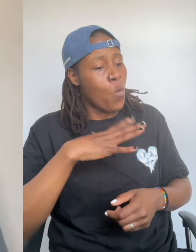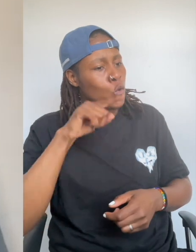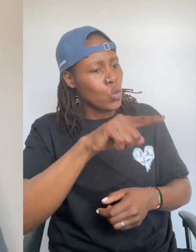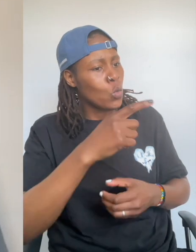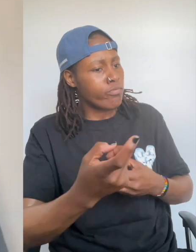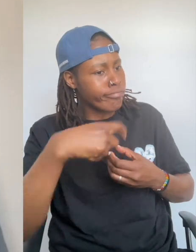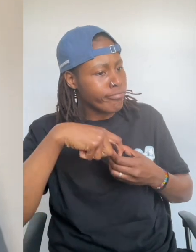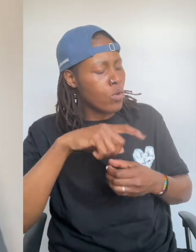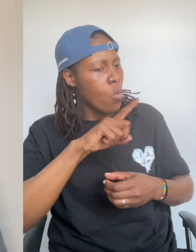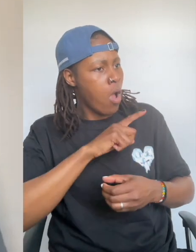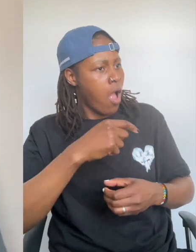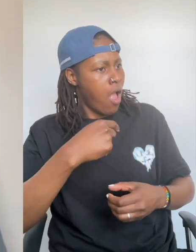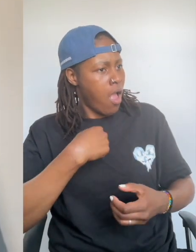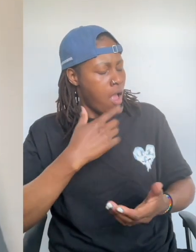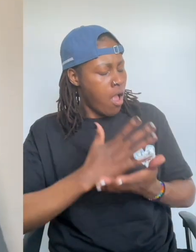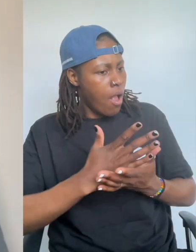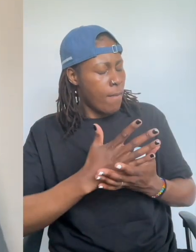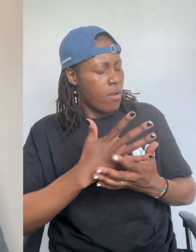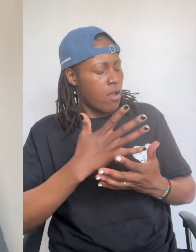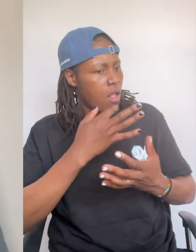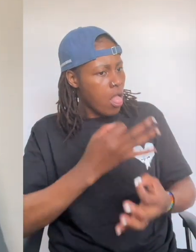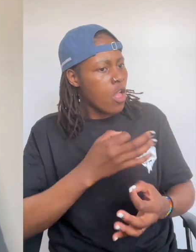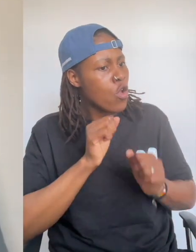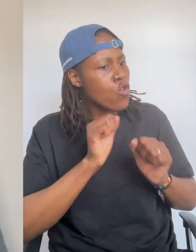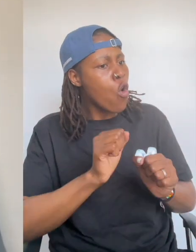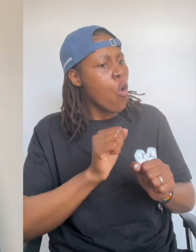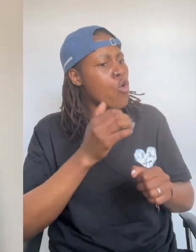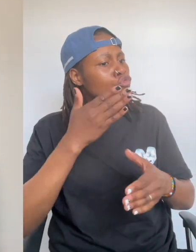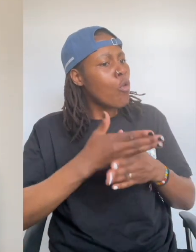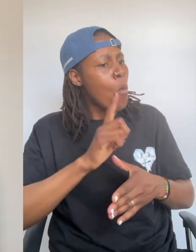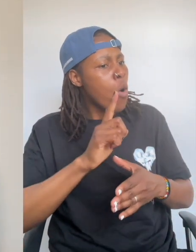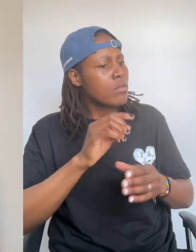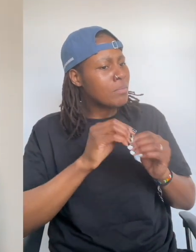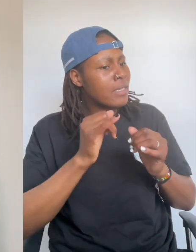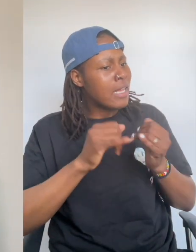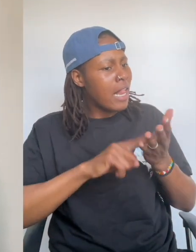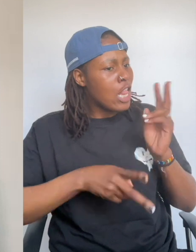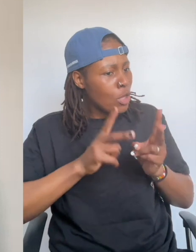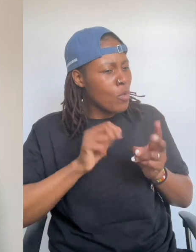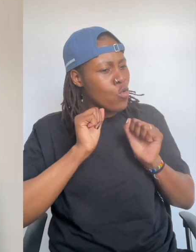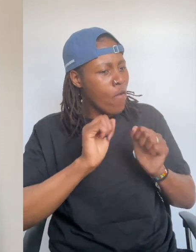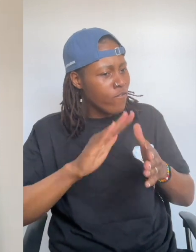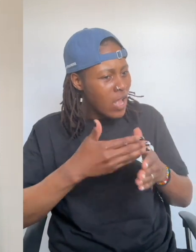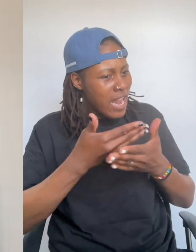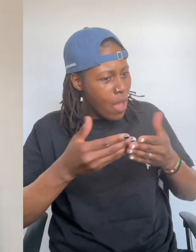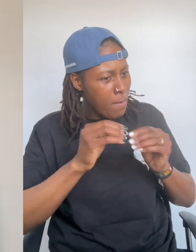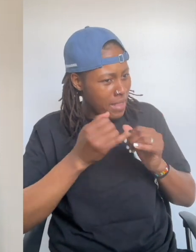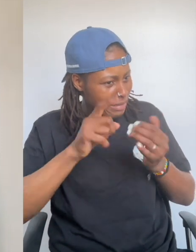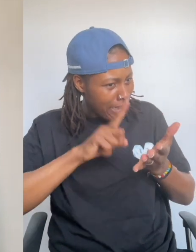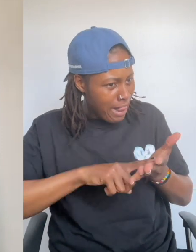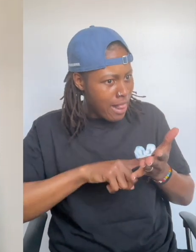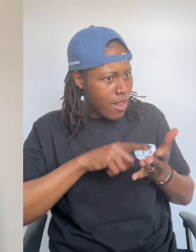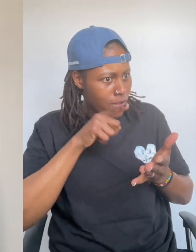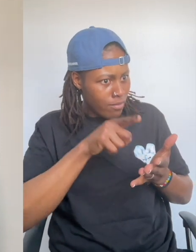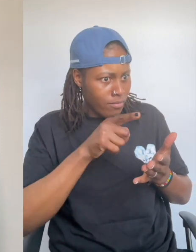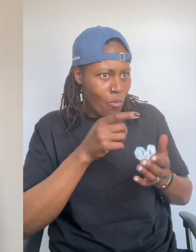it really fascinating that obviously your full-time work is interpreter, your first language is British Sign Language. Yeah, You've used